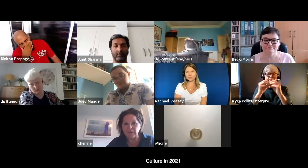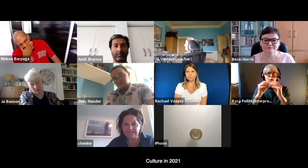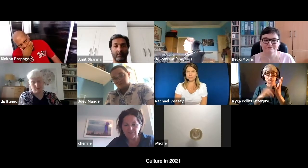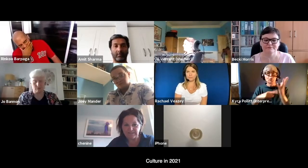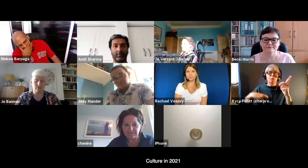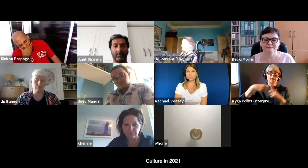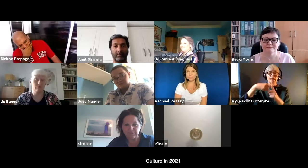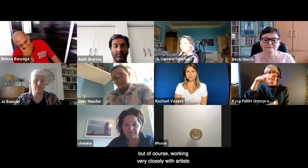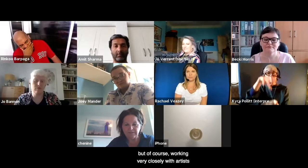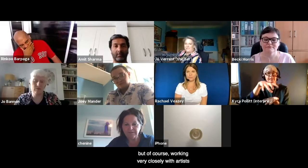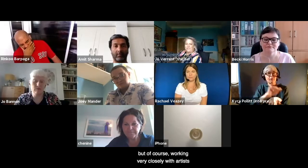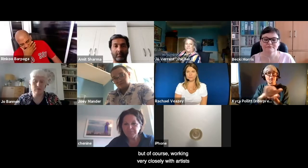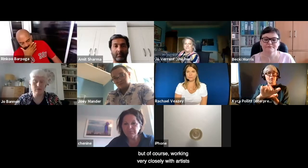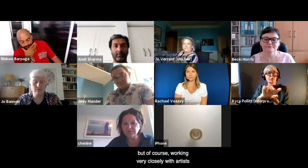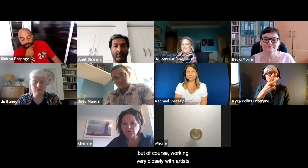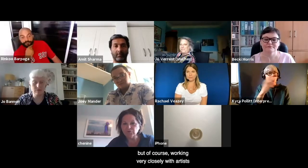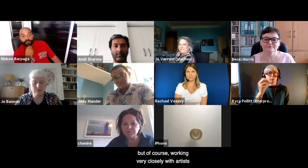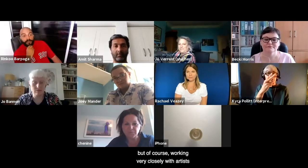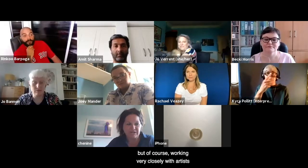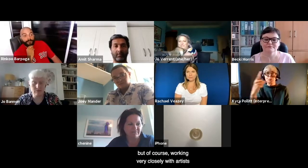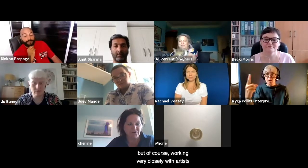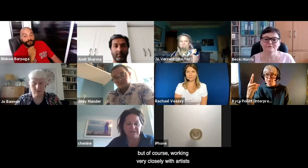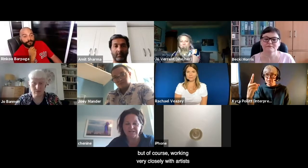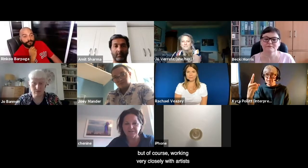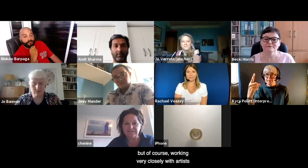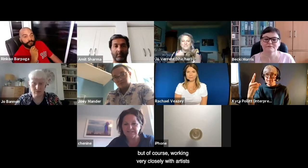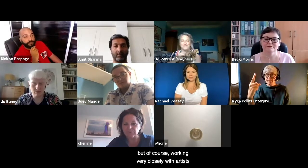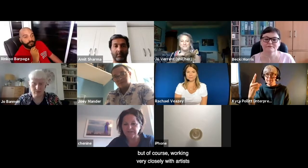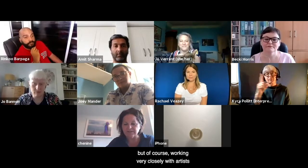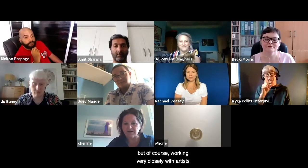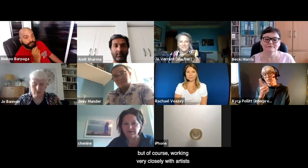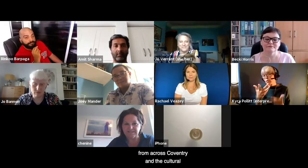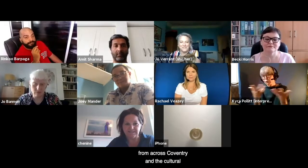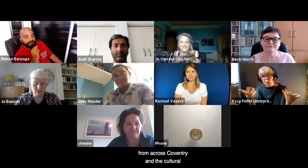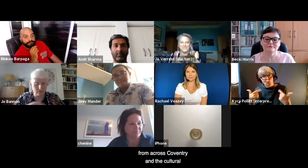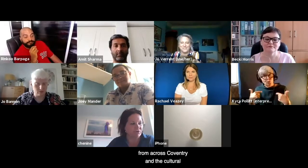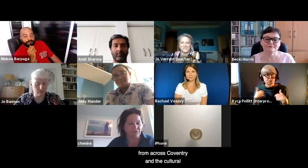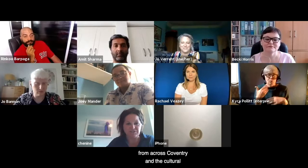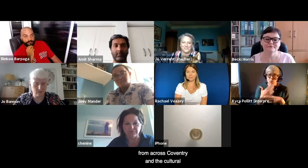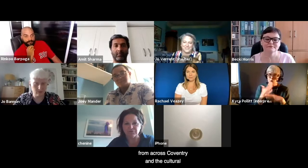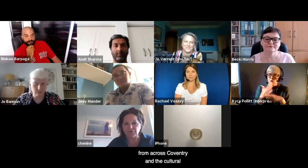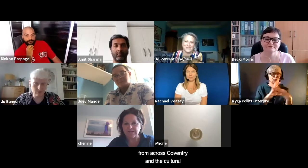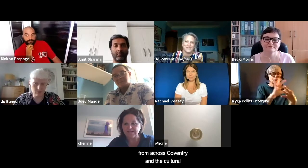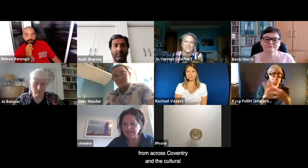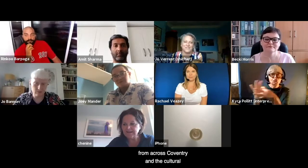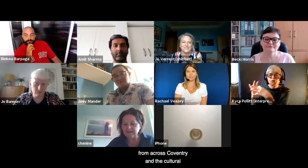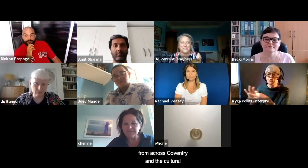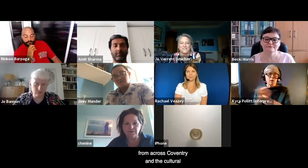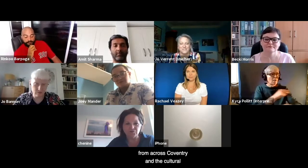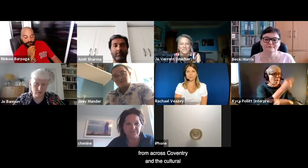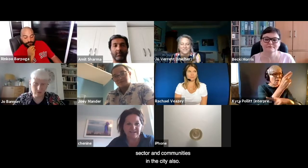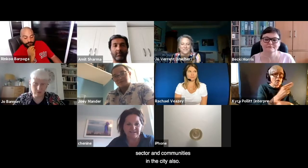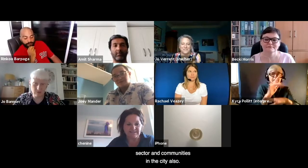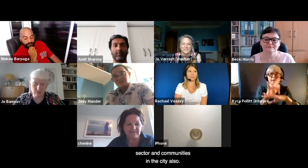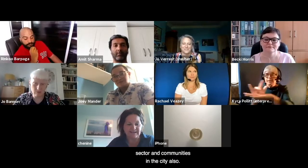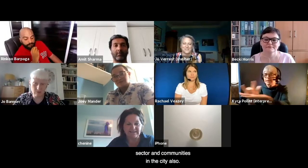in 2021. But of course, working very closely with artists from across Coventry and the